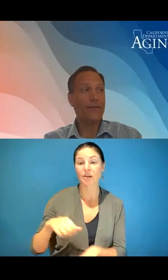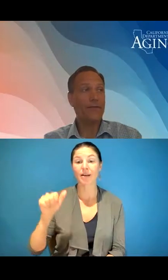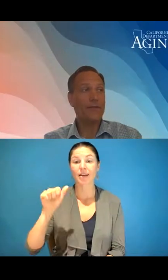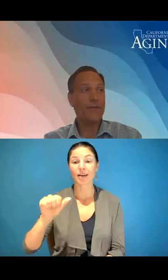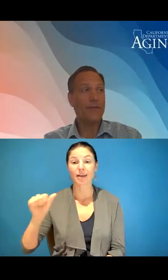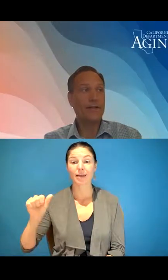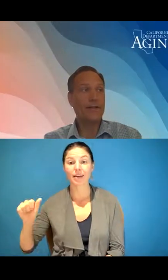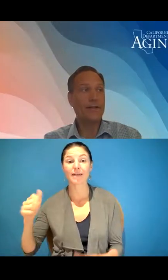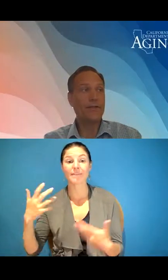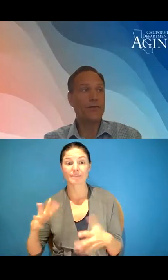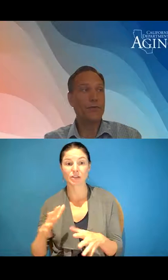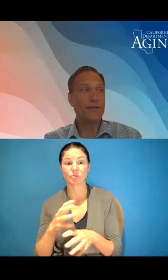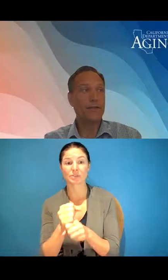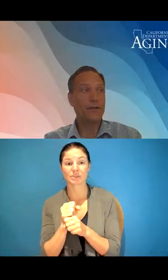answered